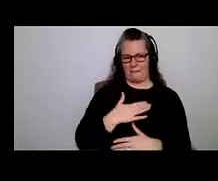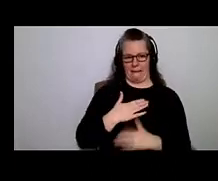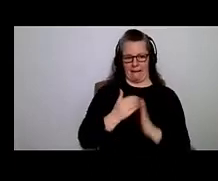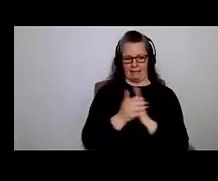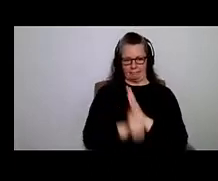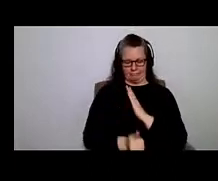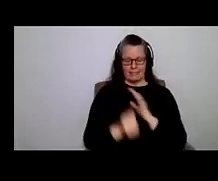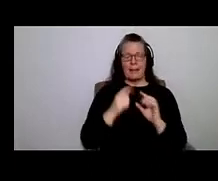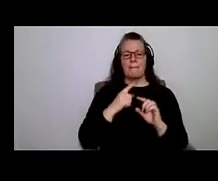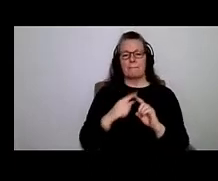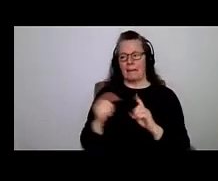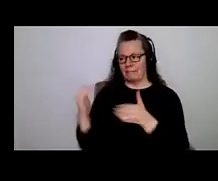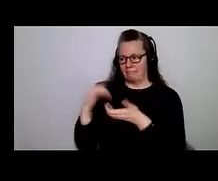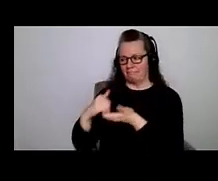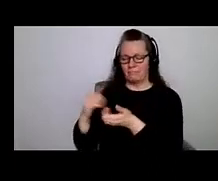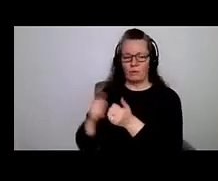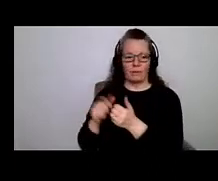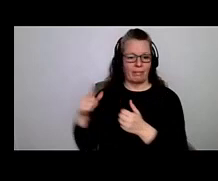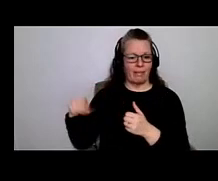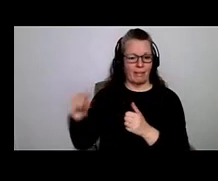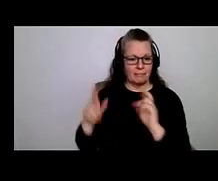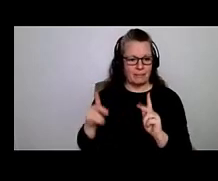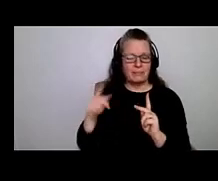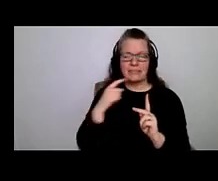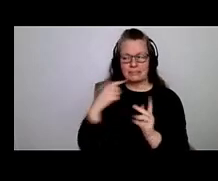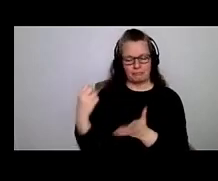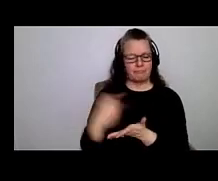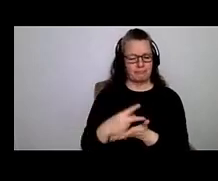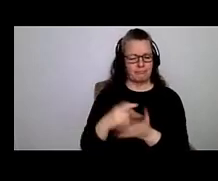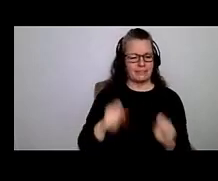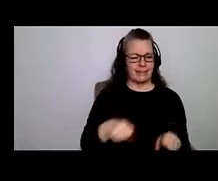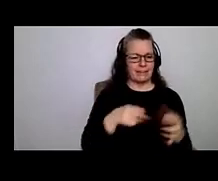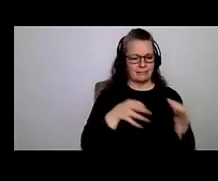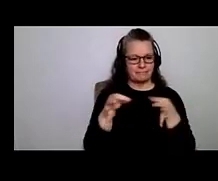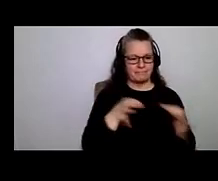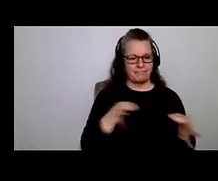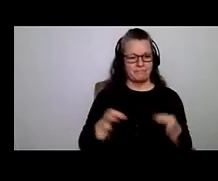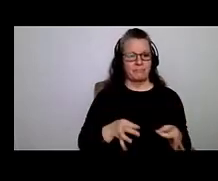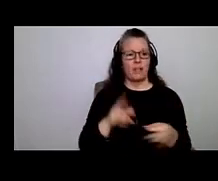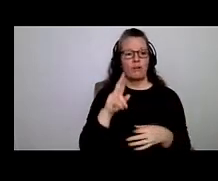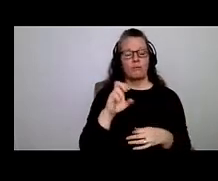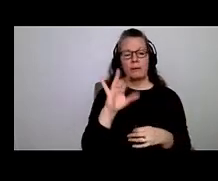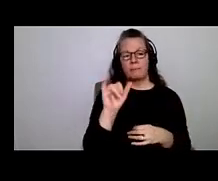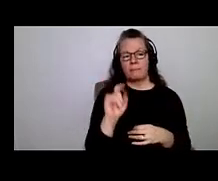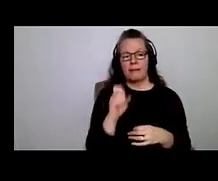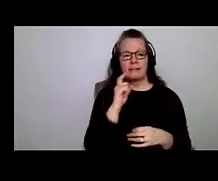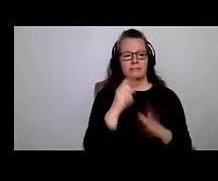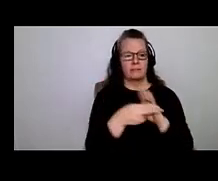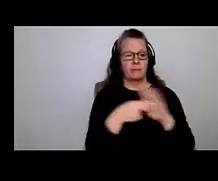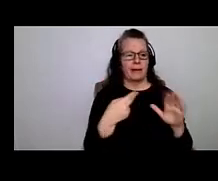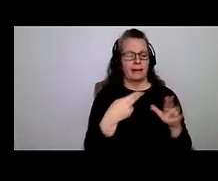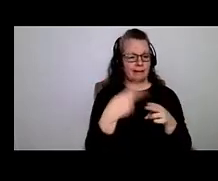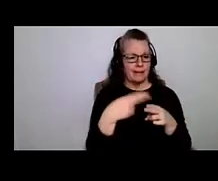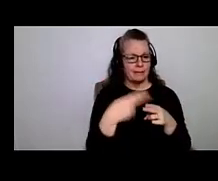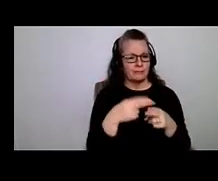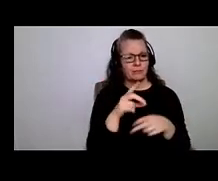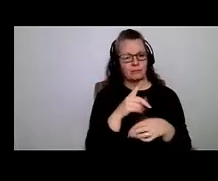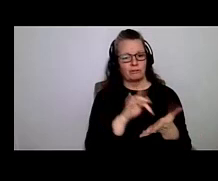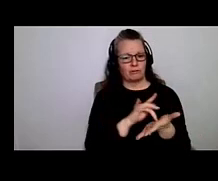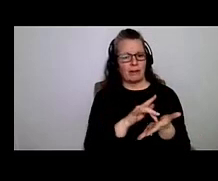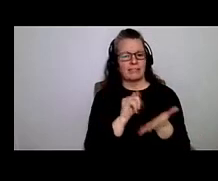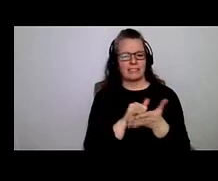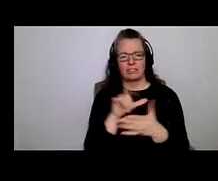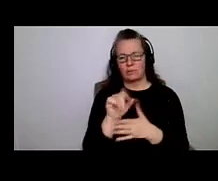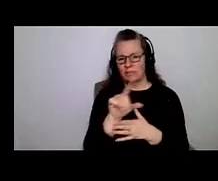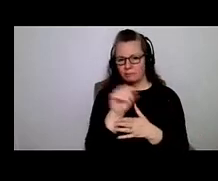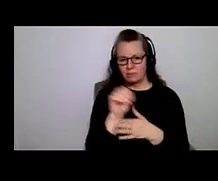they've given me authorization to kind of give an overview here. So rebates on brand name drugs average 20% of the drug price. And that's